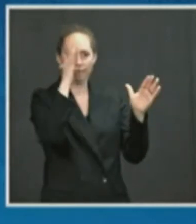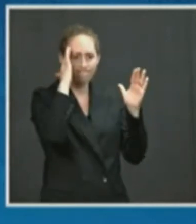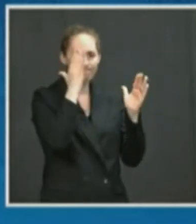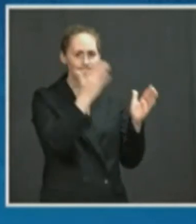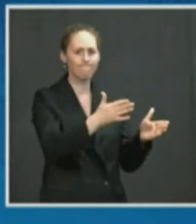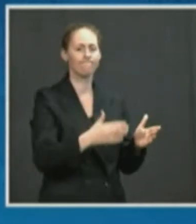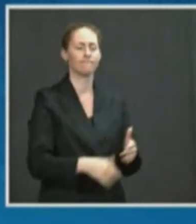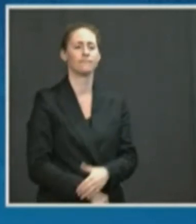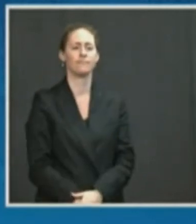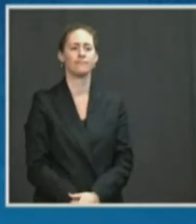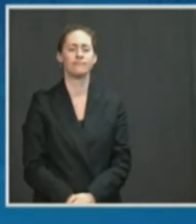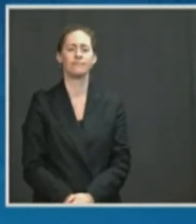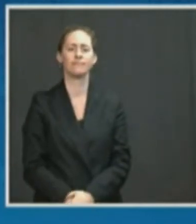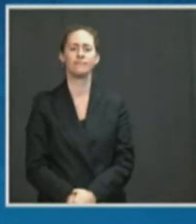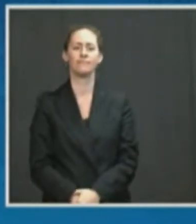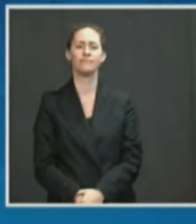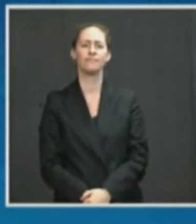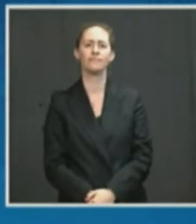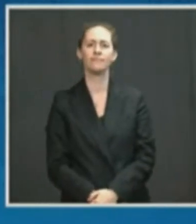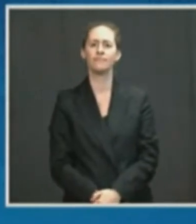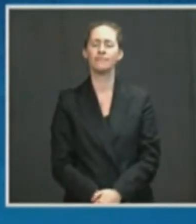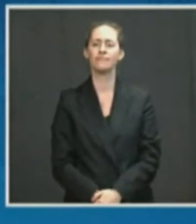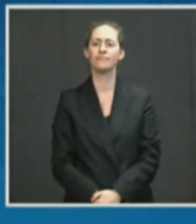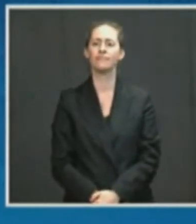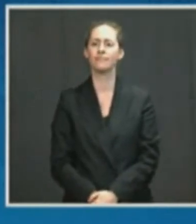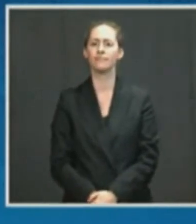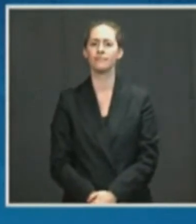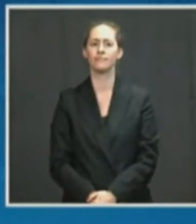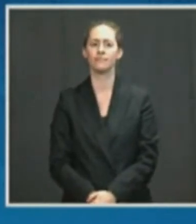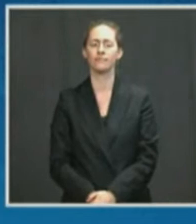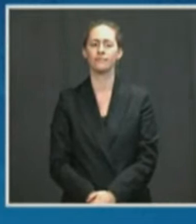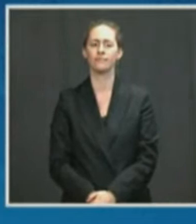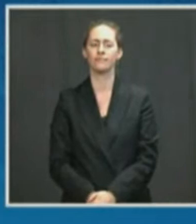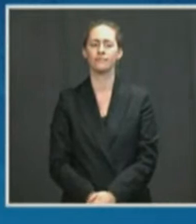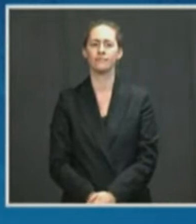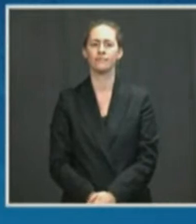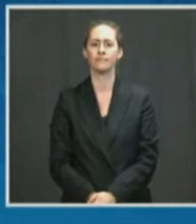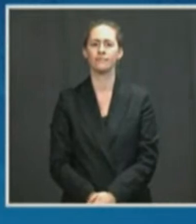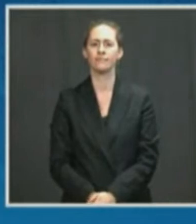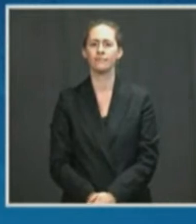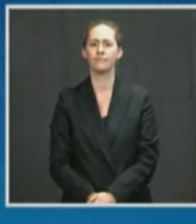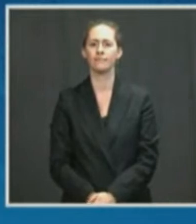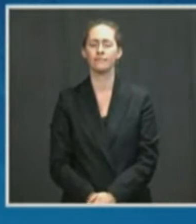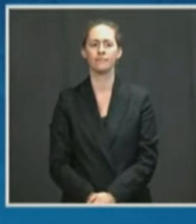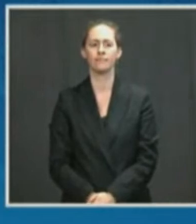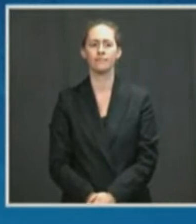the areas that expel our people, the departments of Huehuetenango, Alta